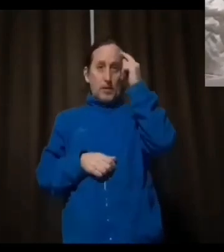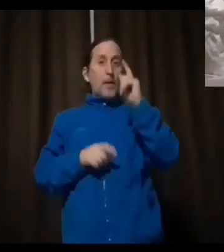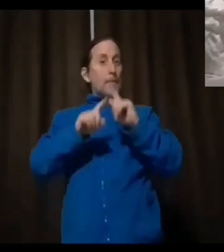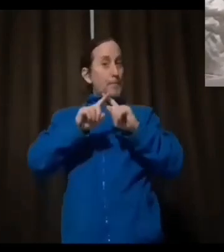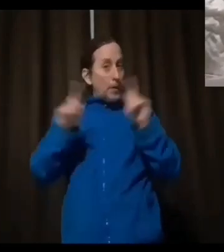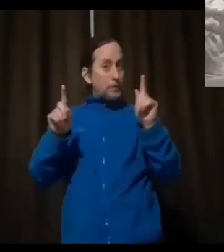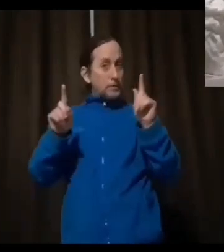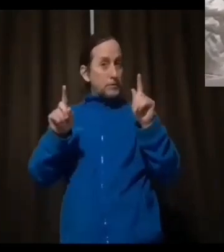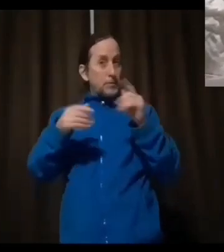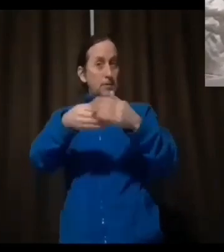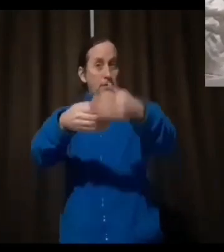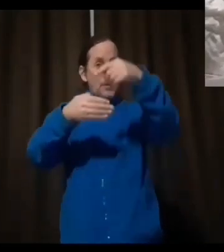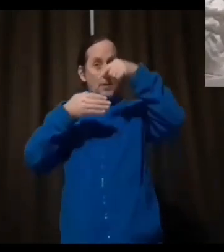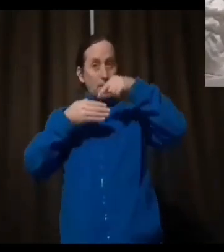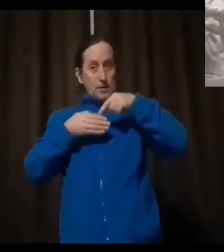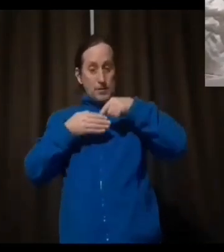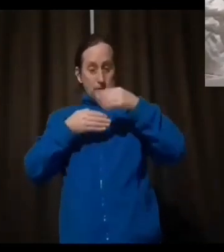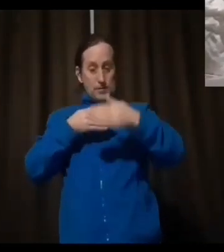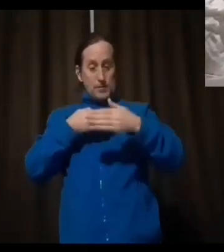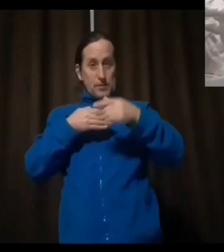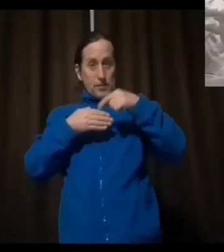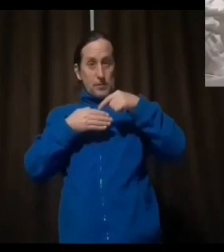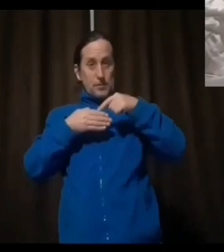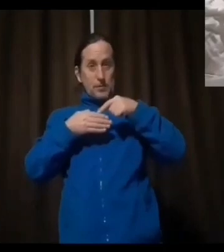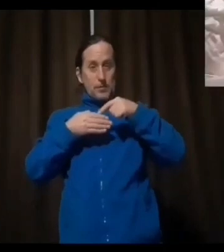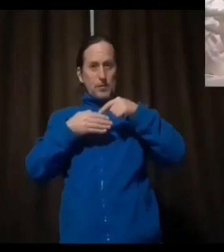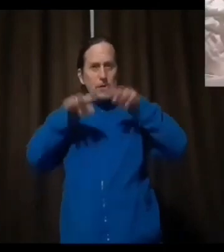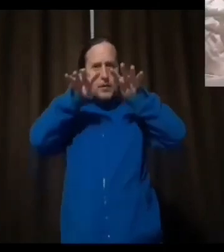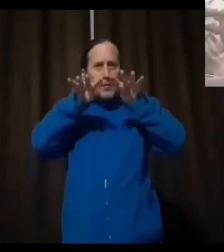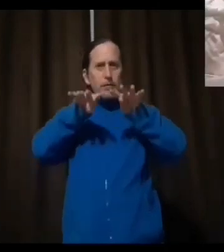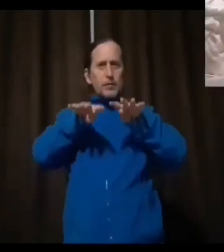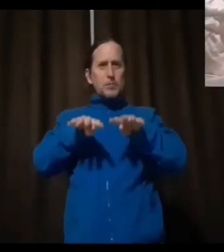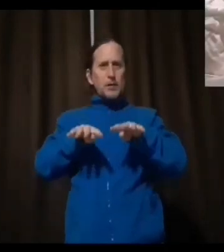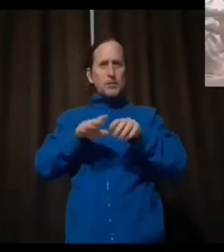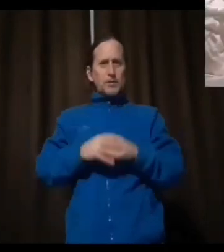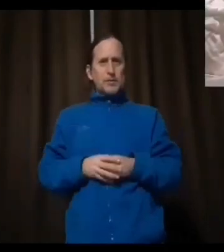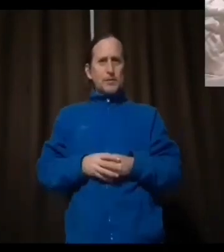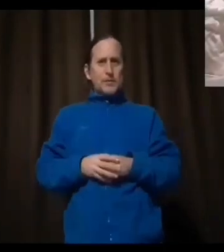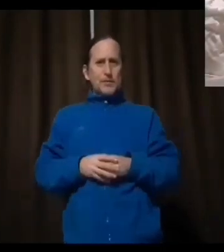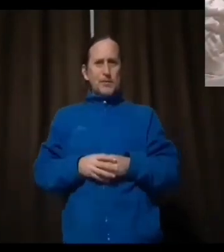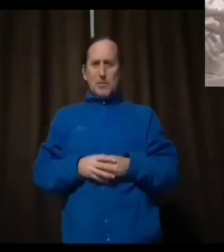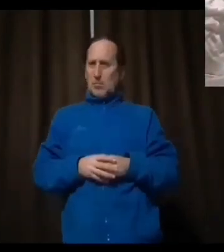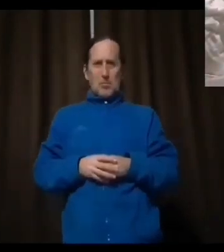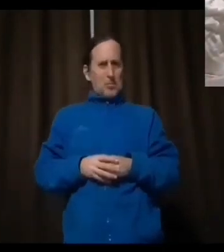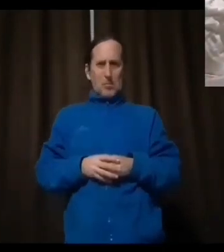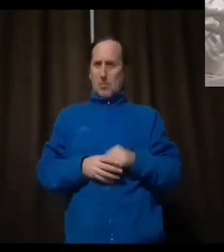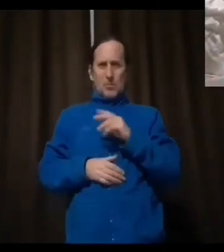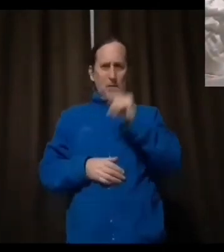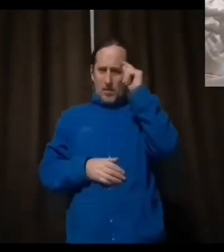Not what we expect. And the